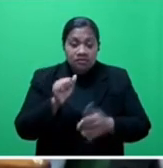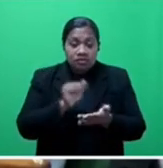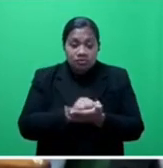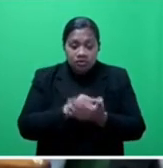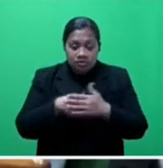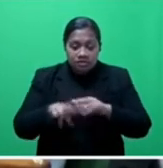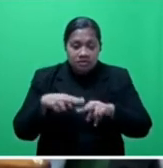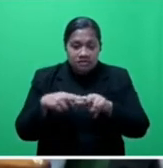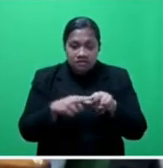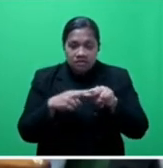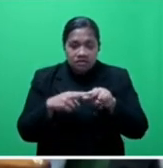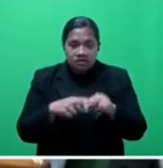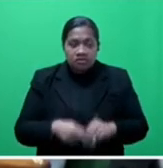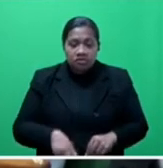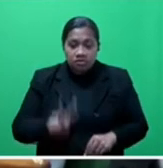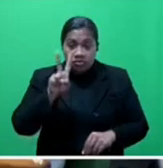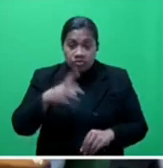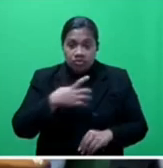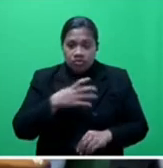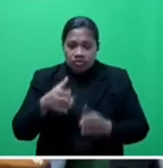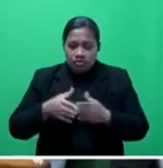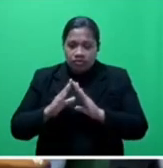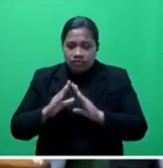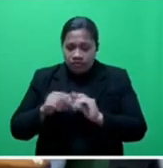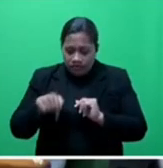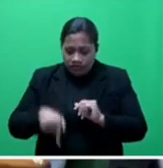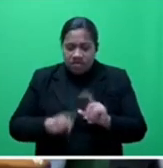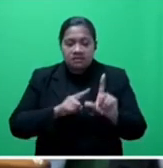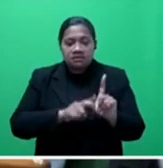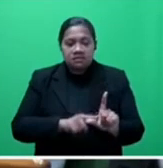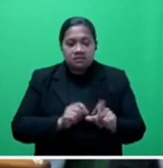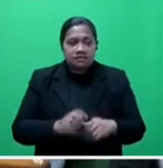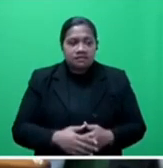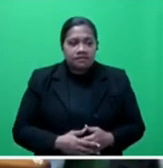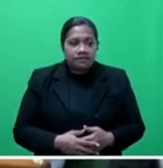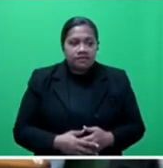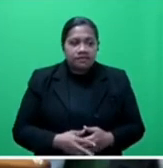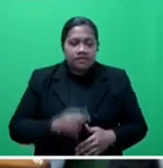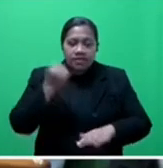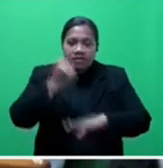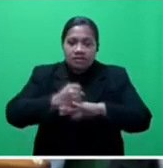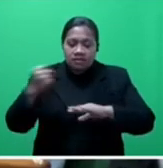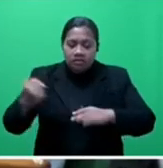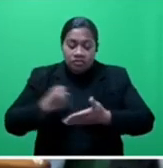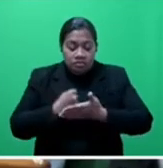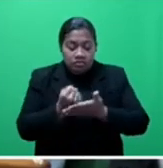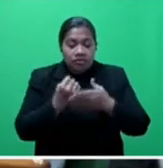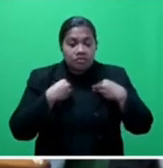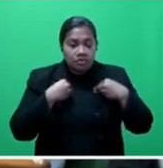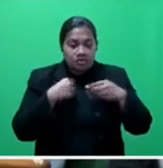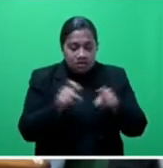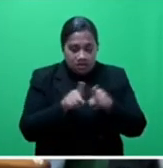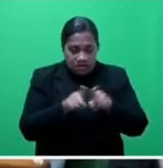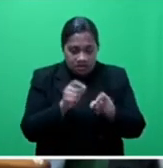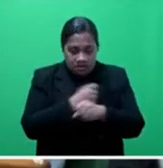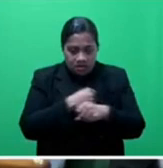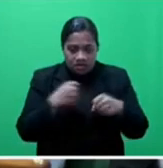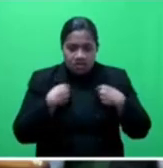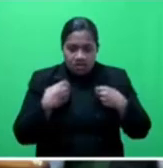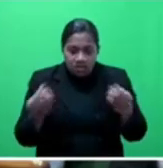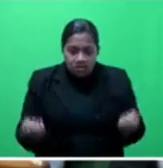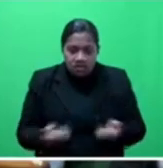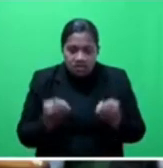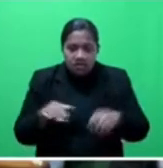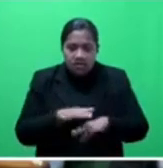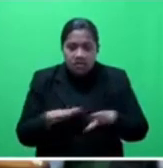2 more targeted for this year. I implore government to support businesses like ours and encourage them with incentives to